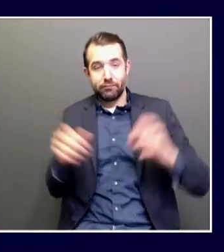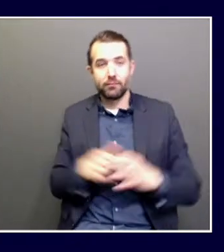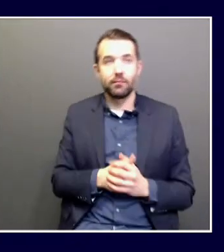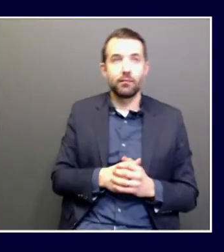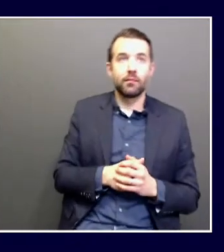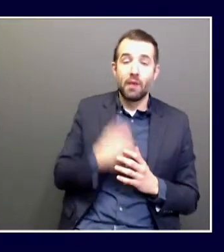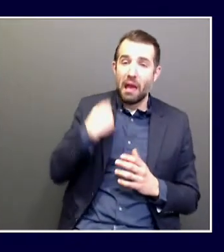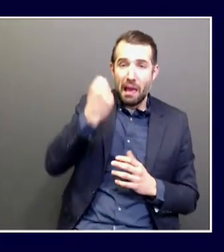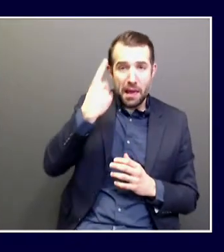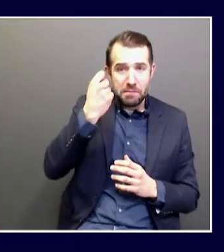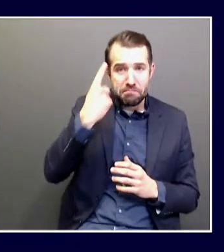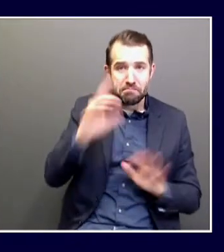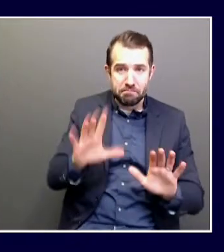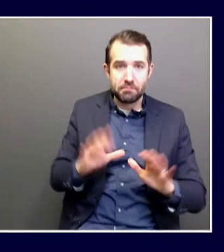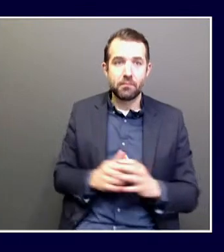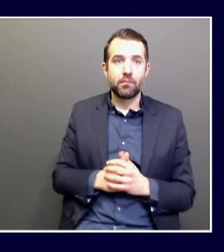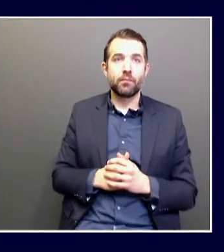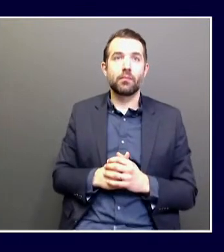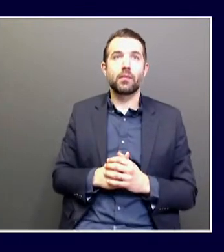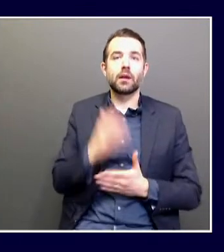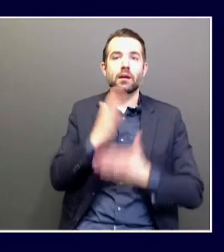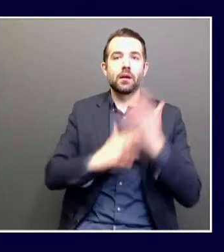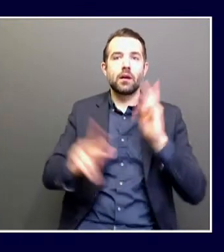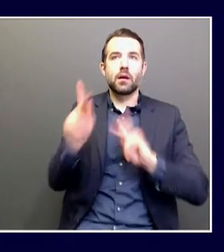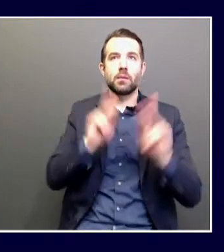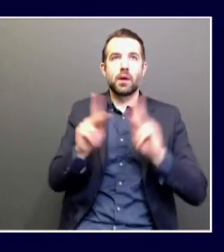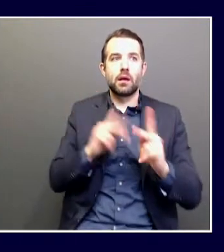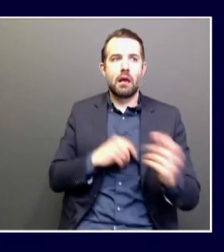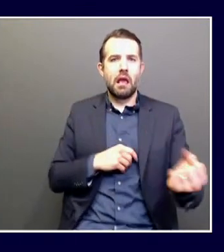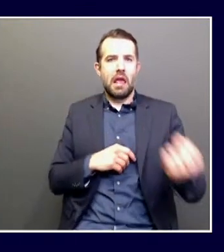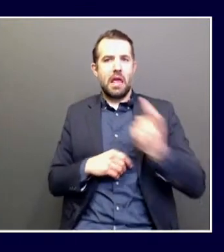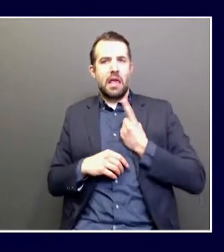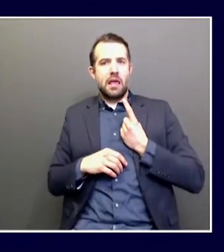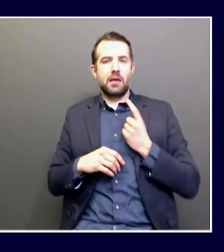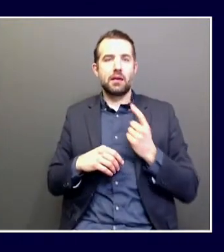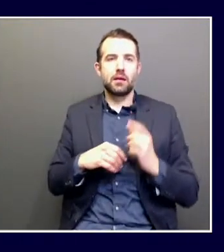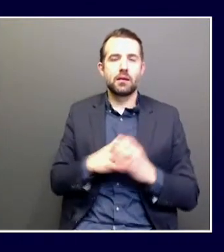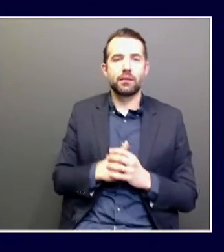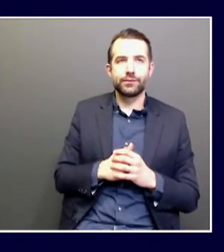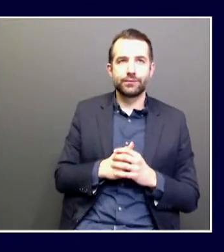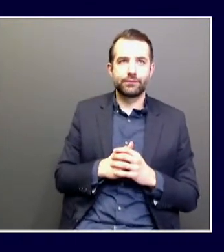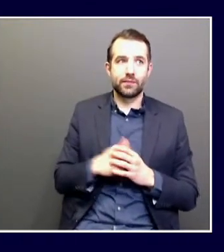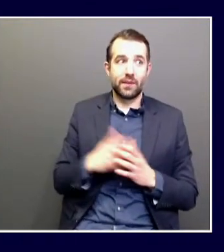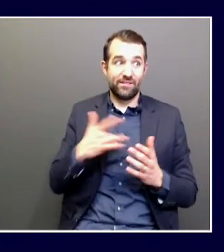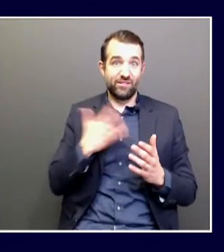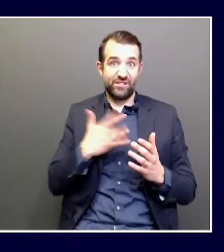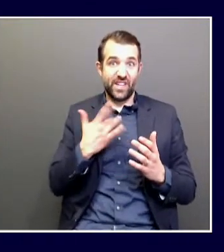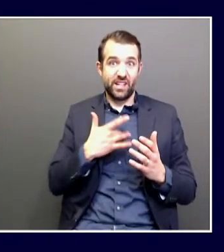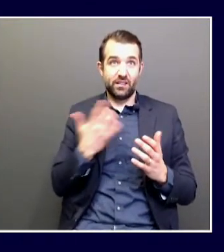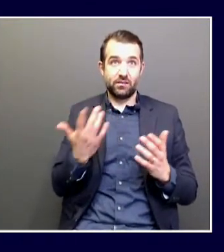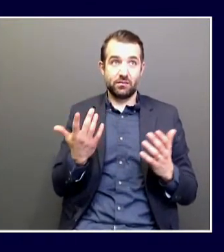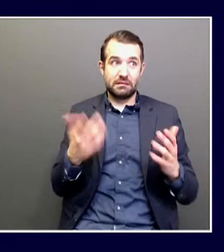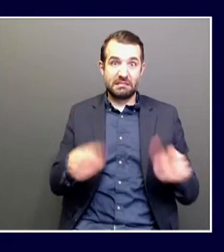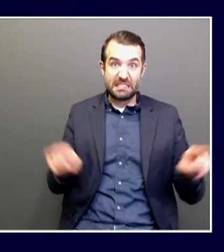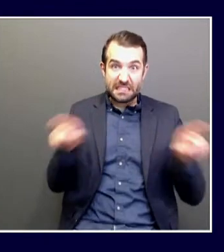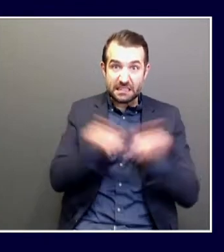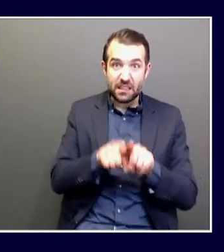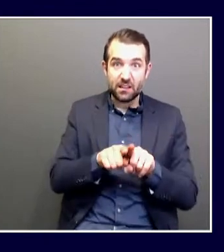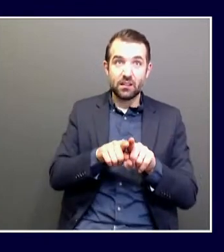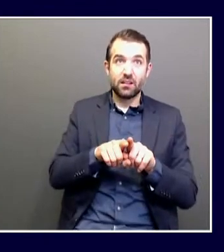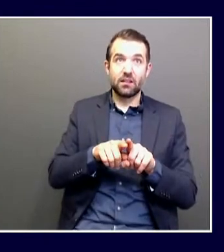hears that question and takes from it that we are in the same place that we were in March of